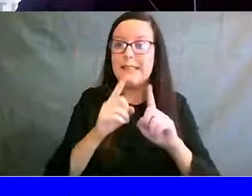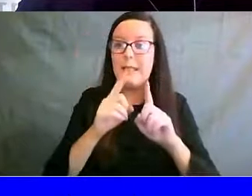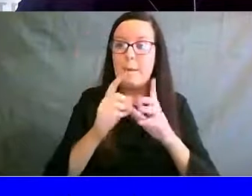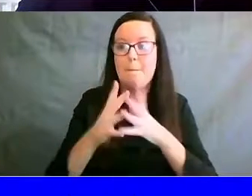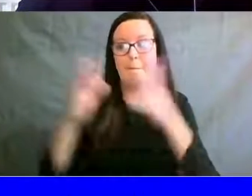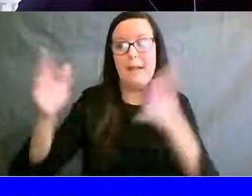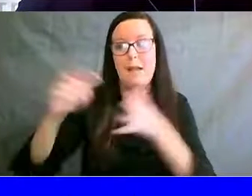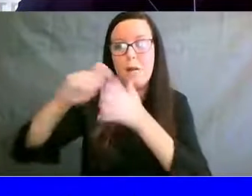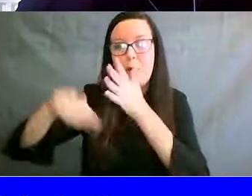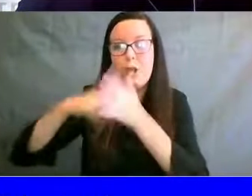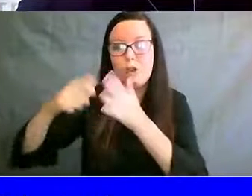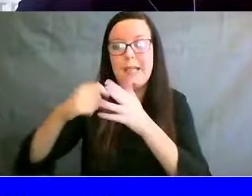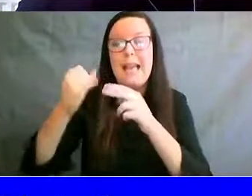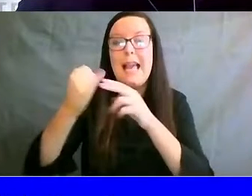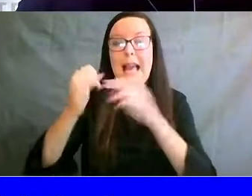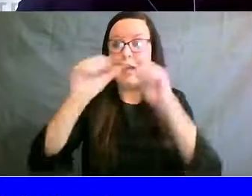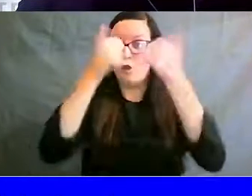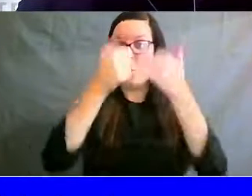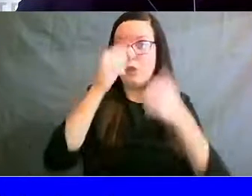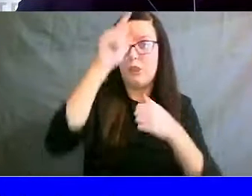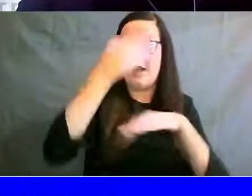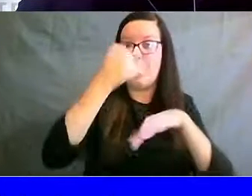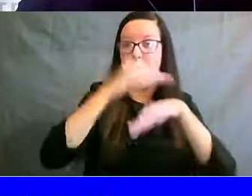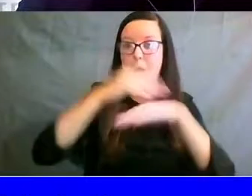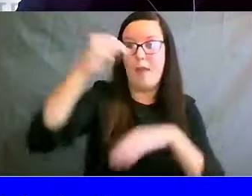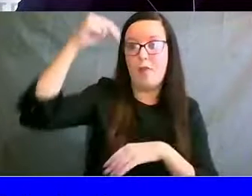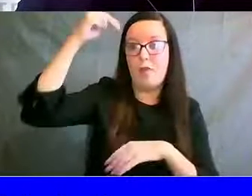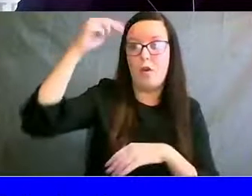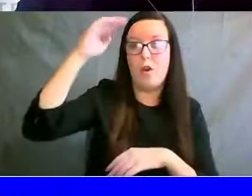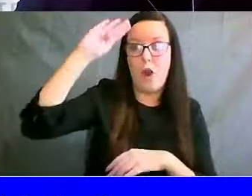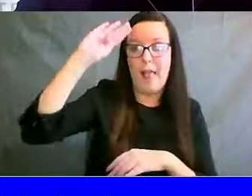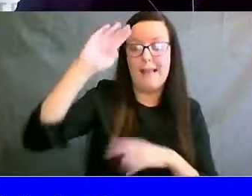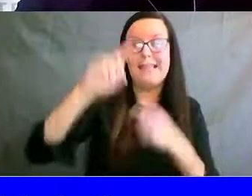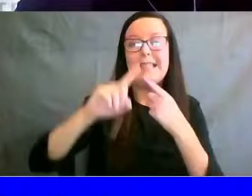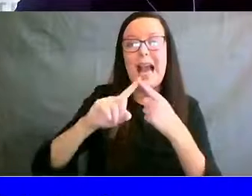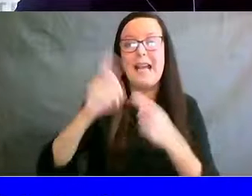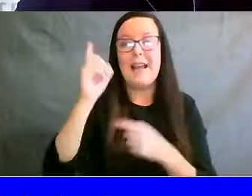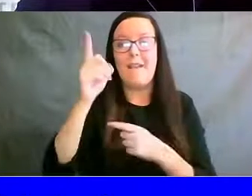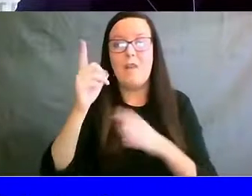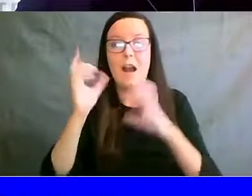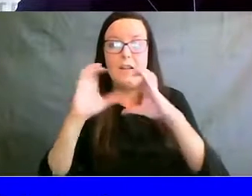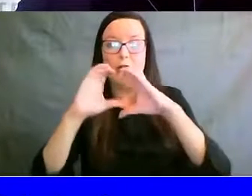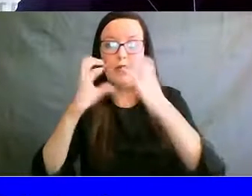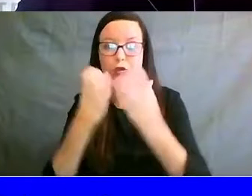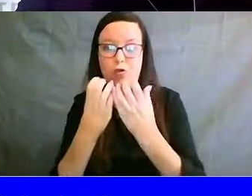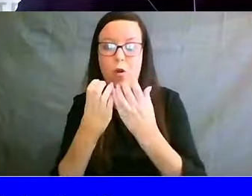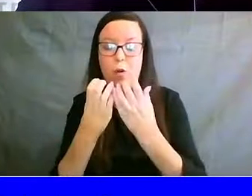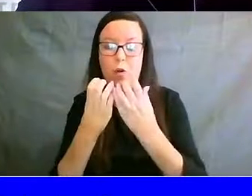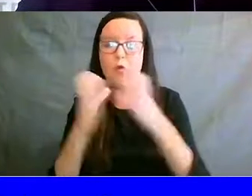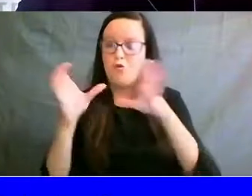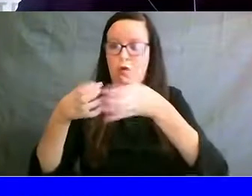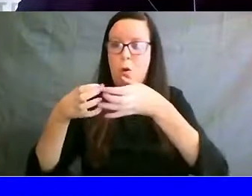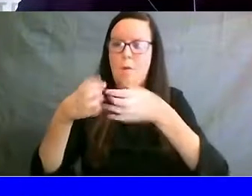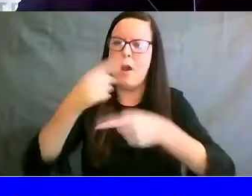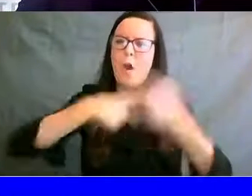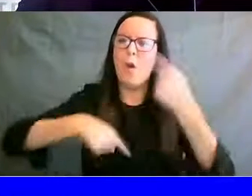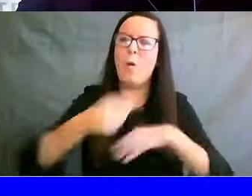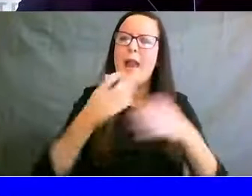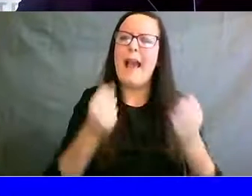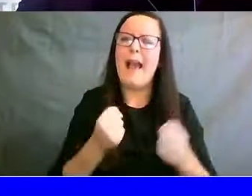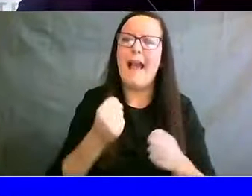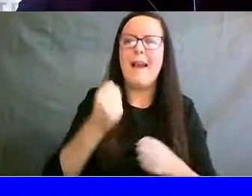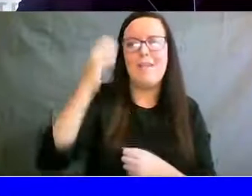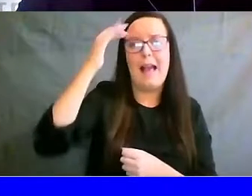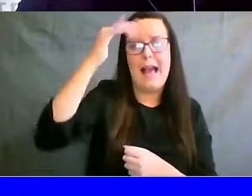Association in Northern Ireland and a Deaf Advisory Group. We also had an academic team of